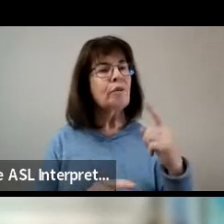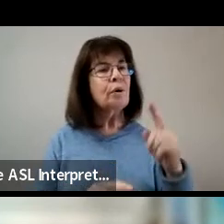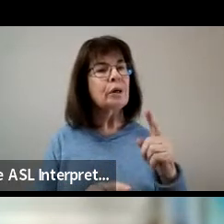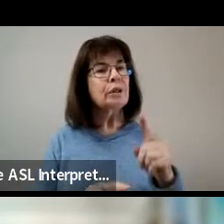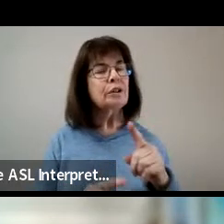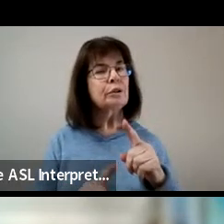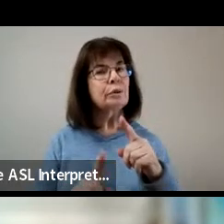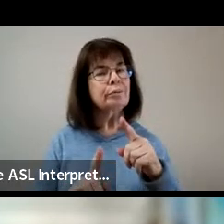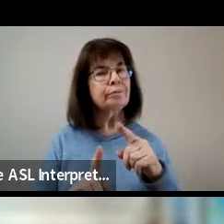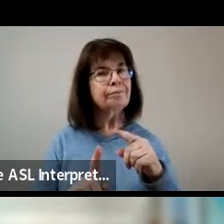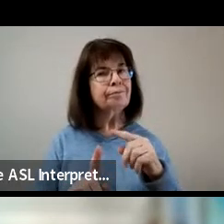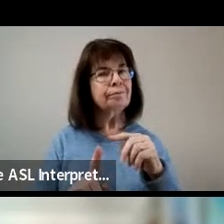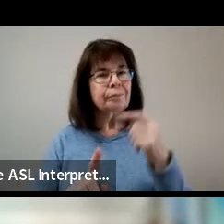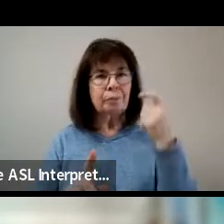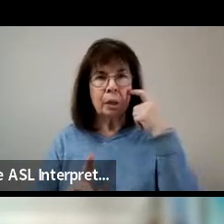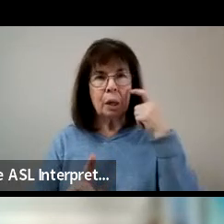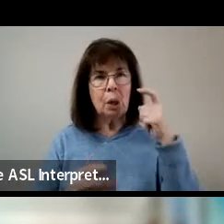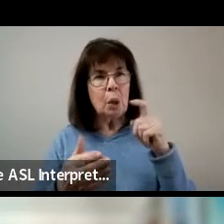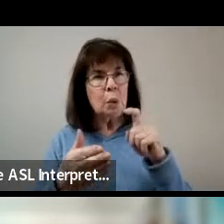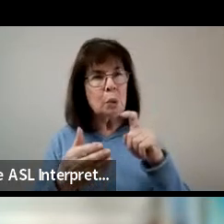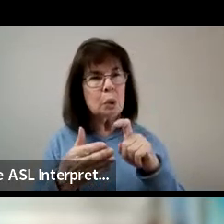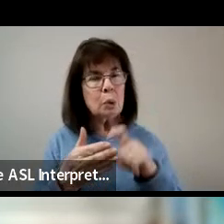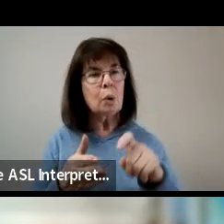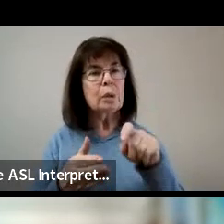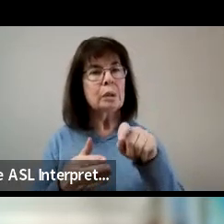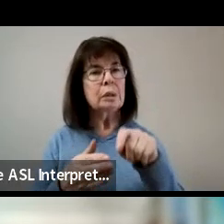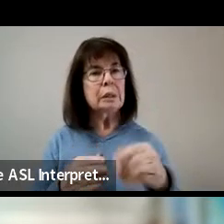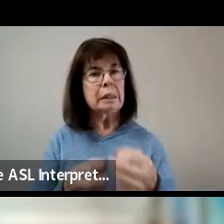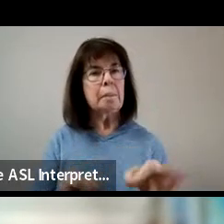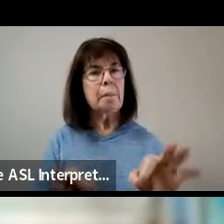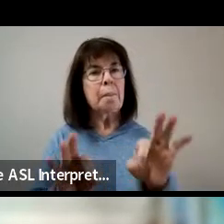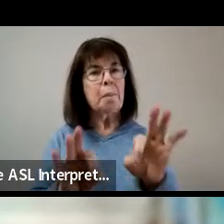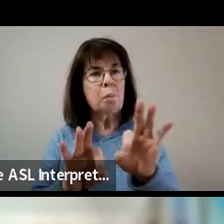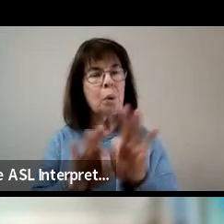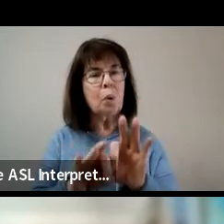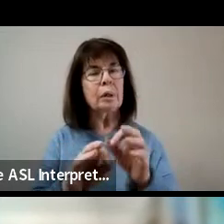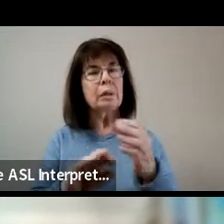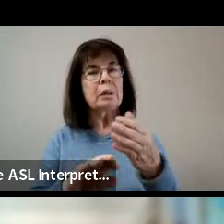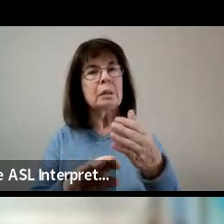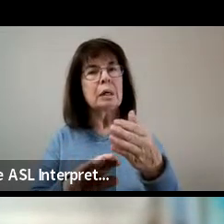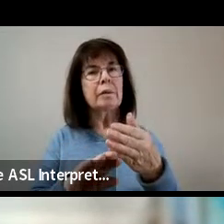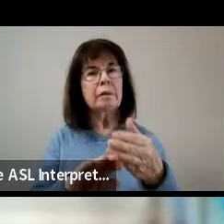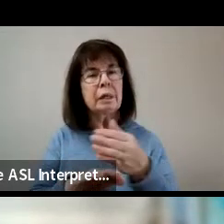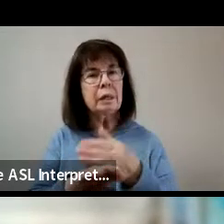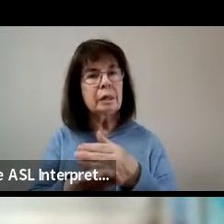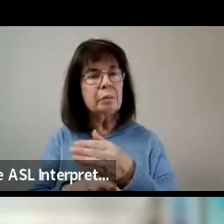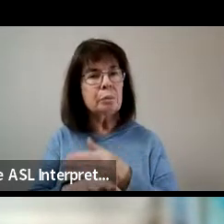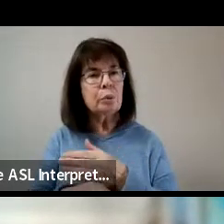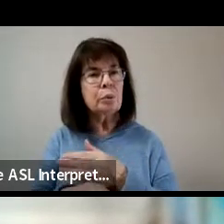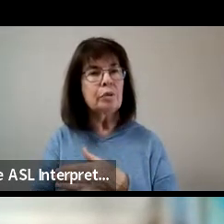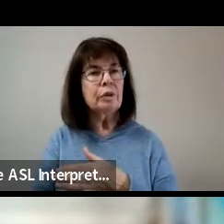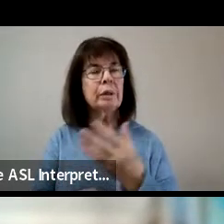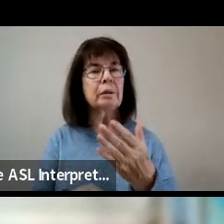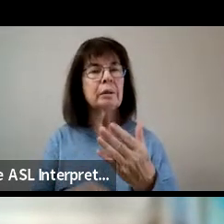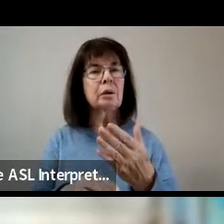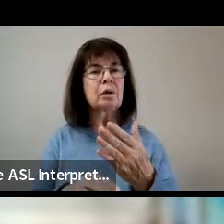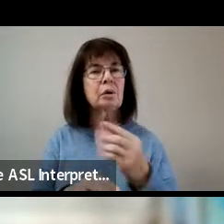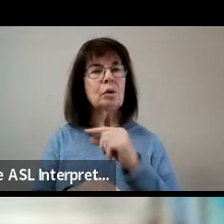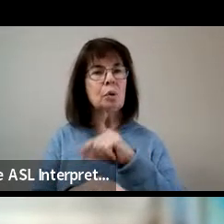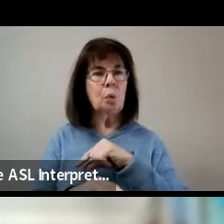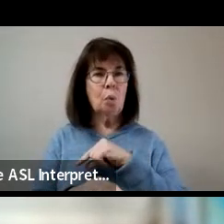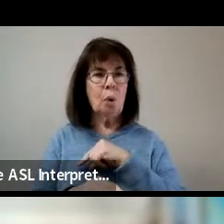the importance of improved quality of care and